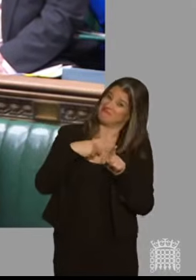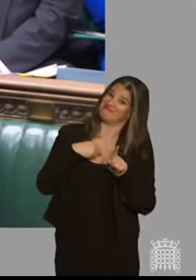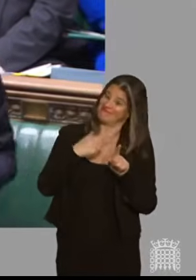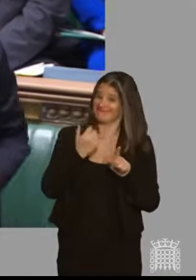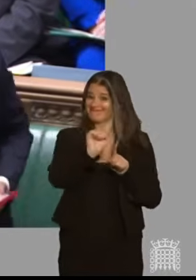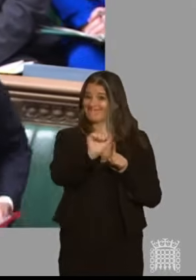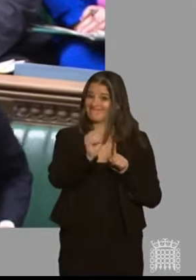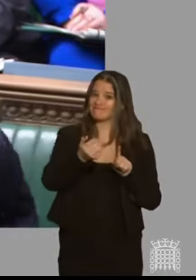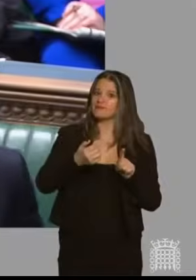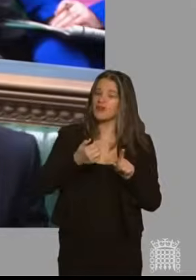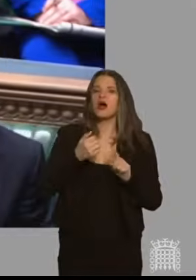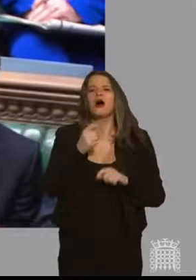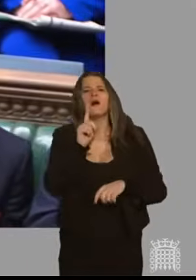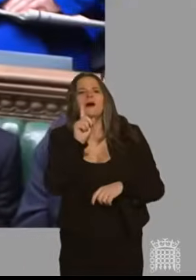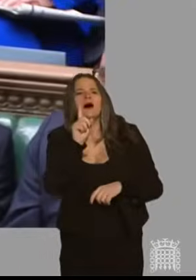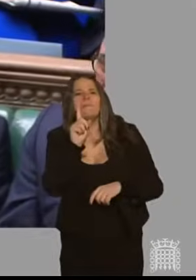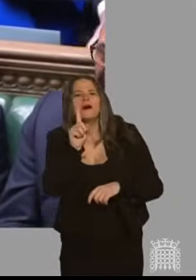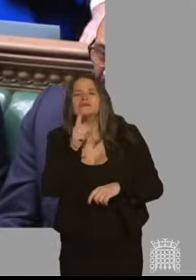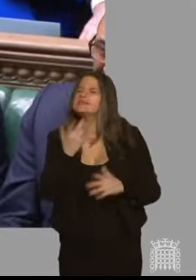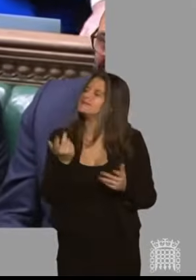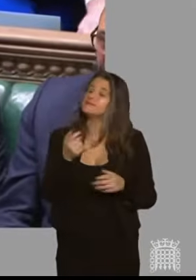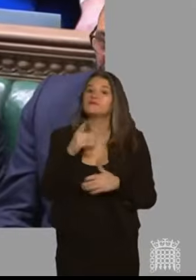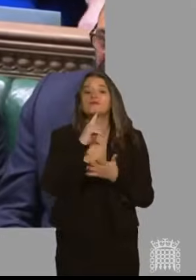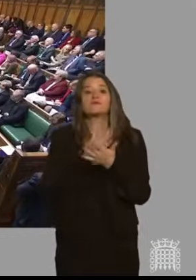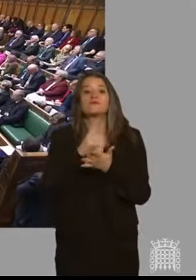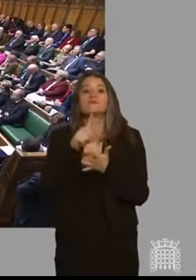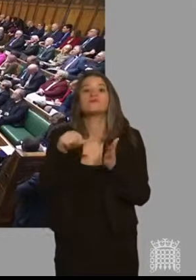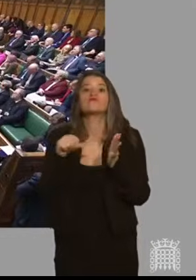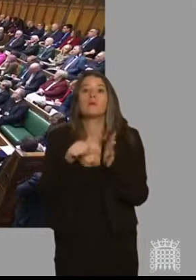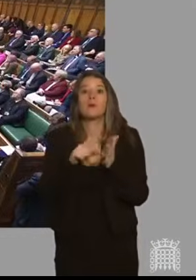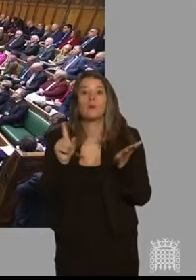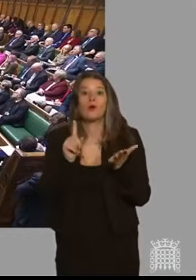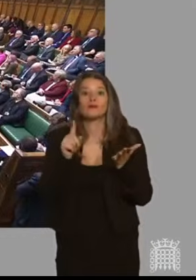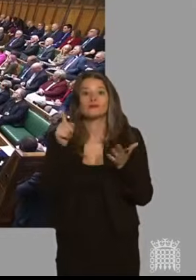Mr. Speaker?